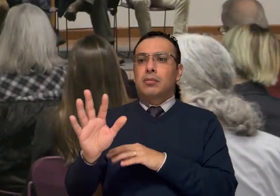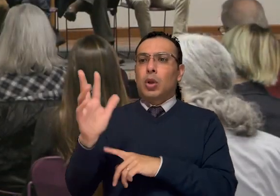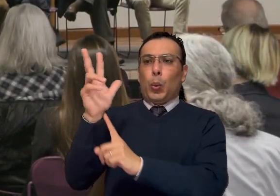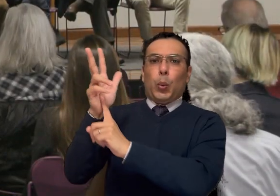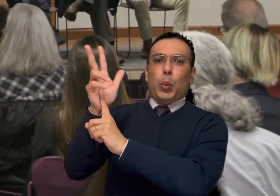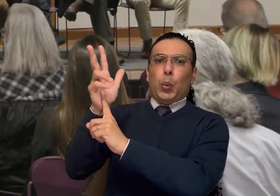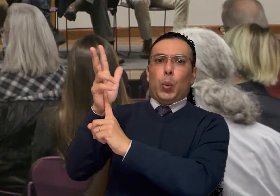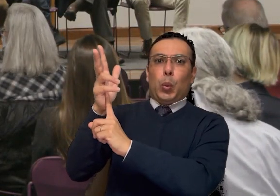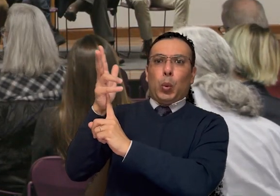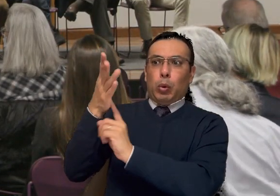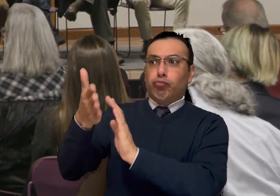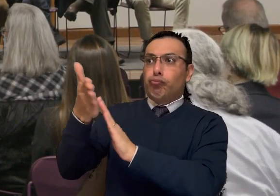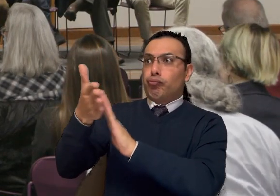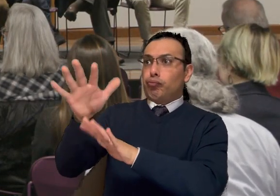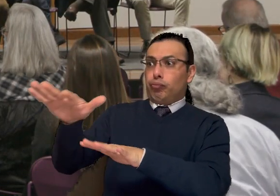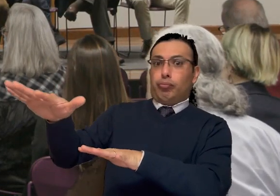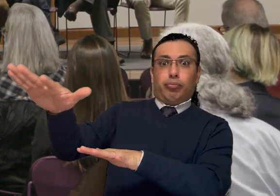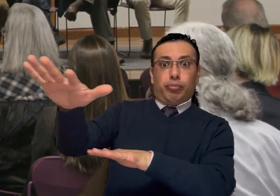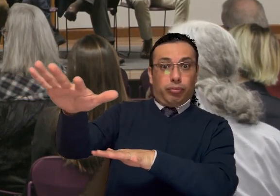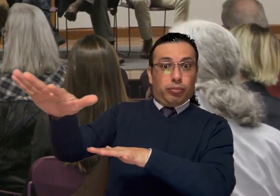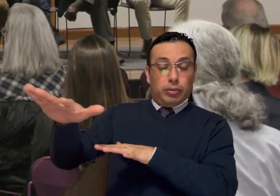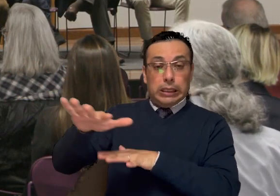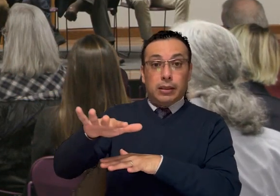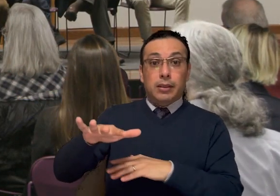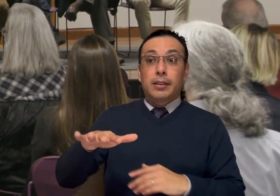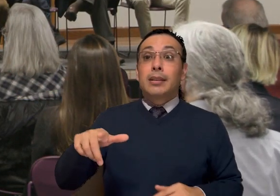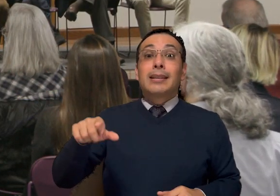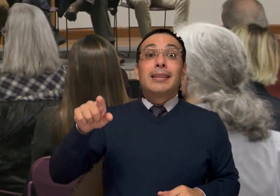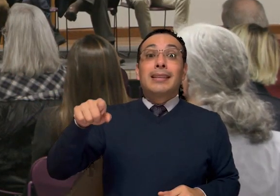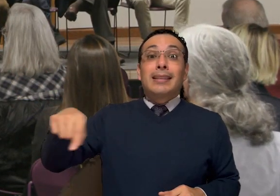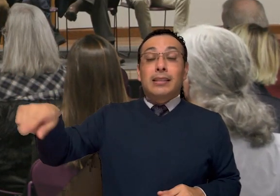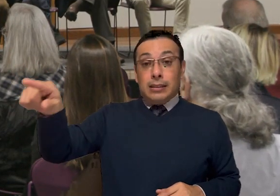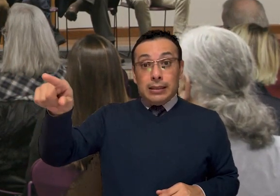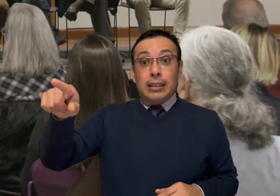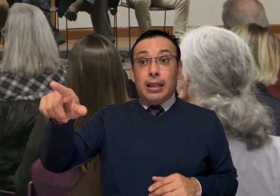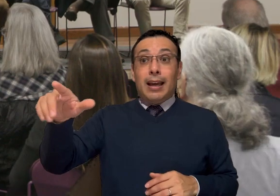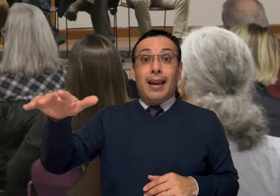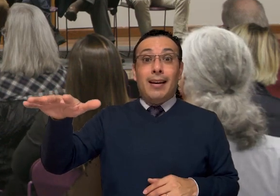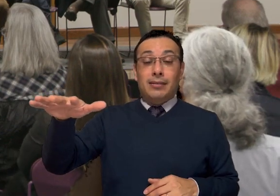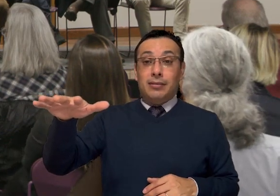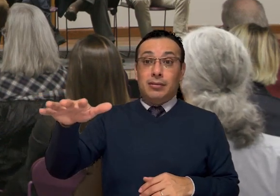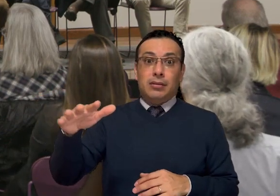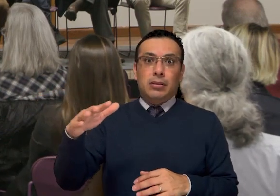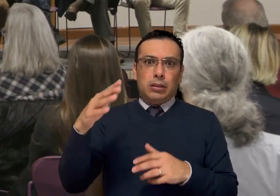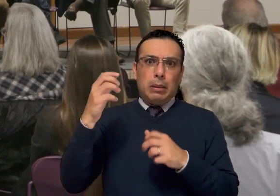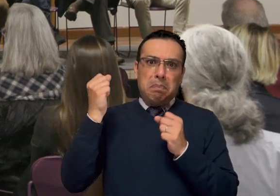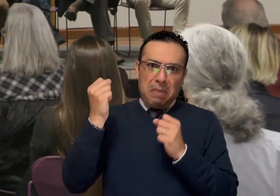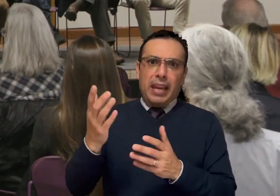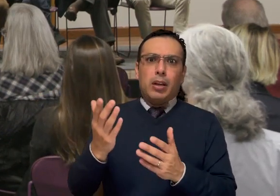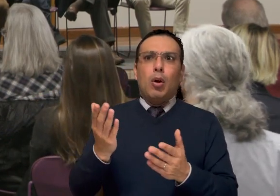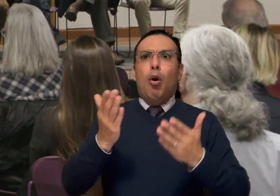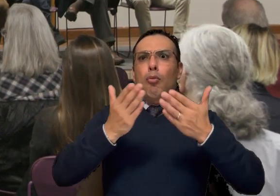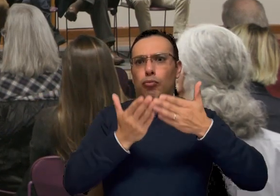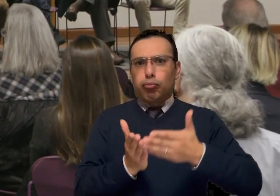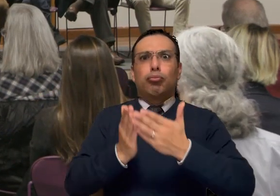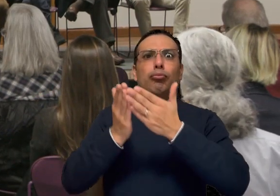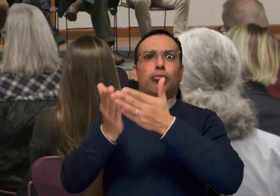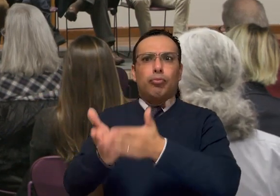operating there. That area is also extremely heavily trafficked by large ship